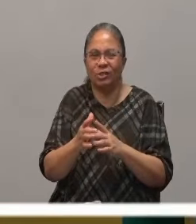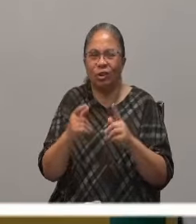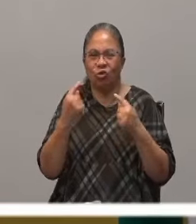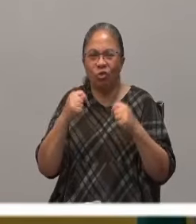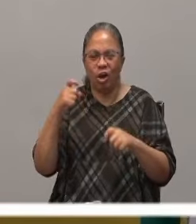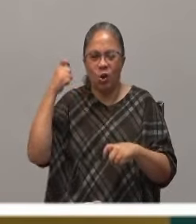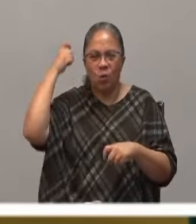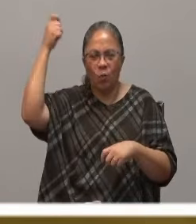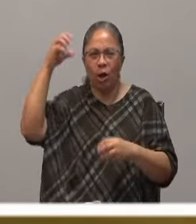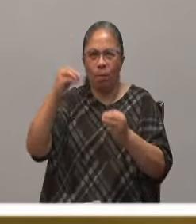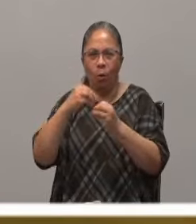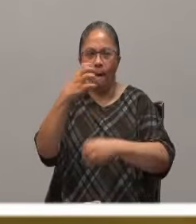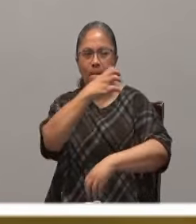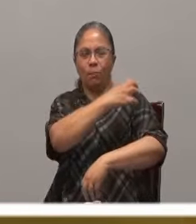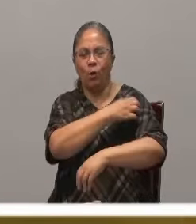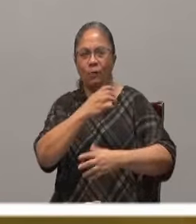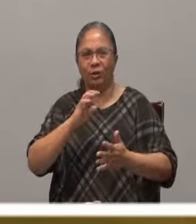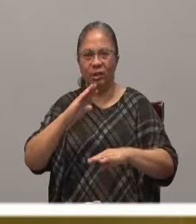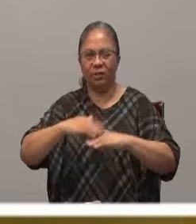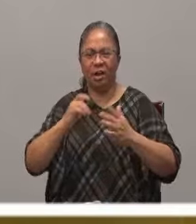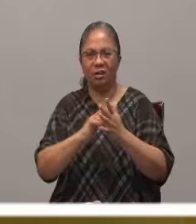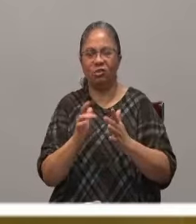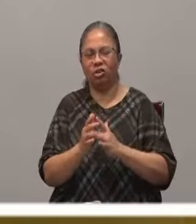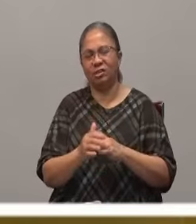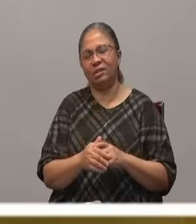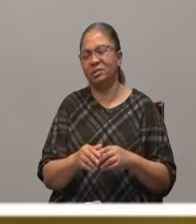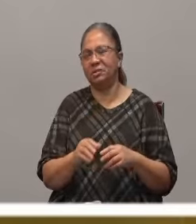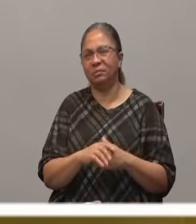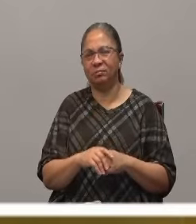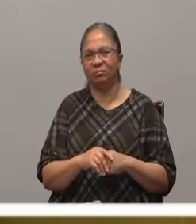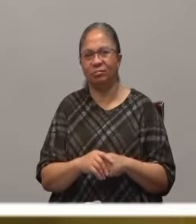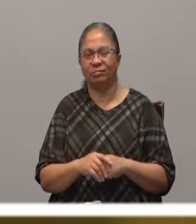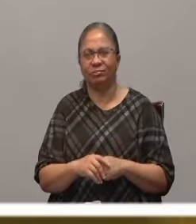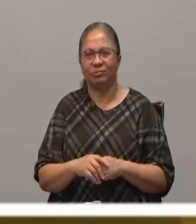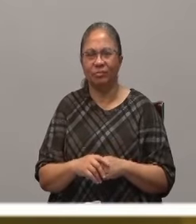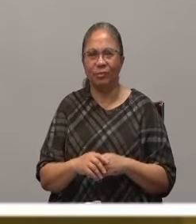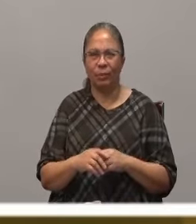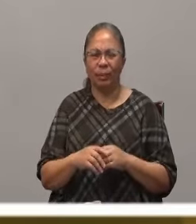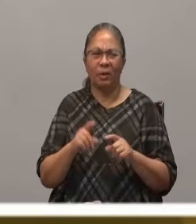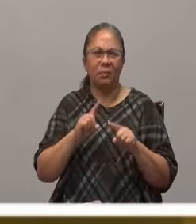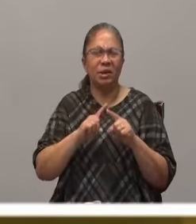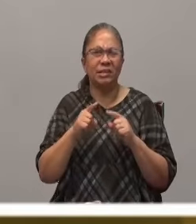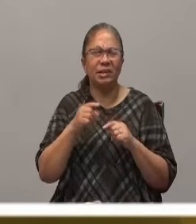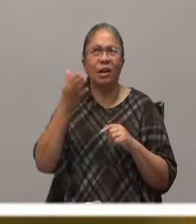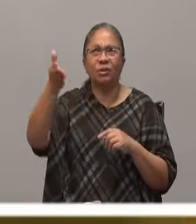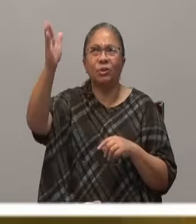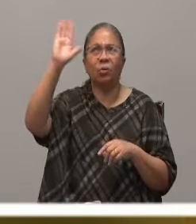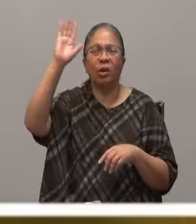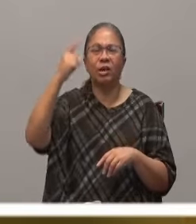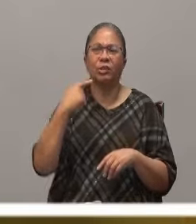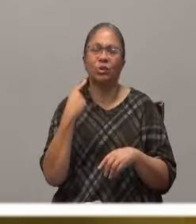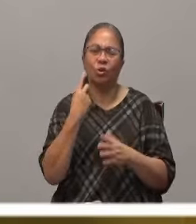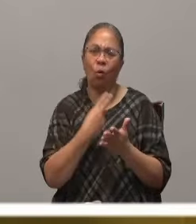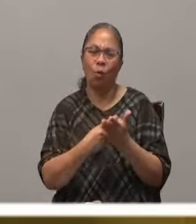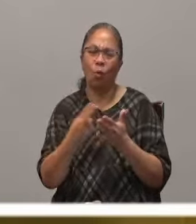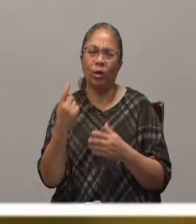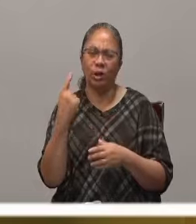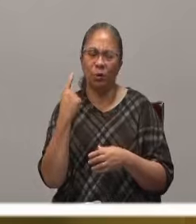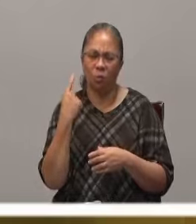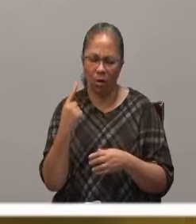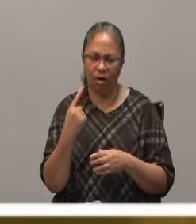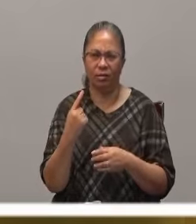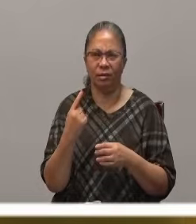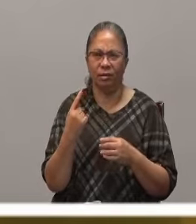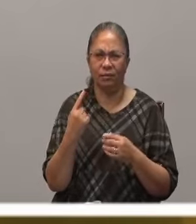Holy One of God. Now, Holy One of God sounds a little curious to us, but if you go back into the Psalms, you will